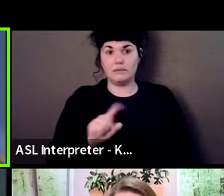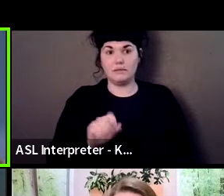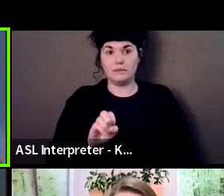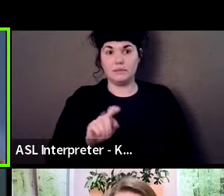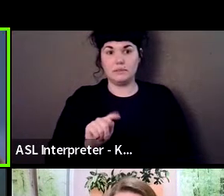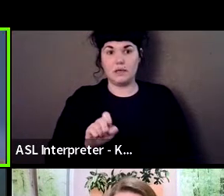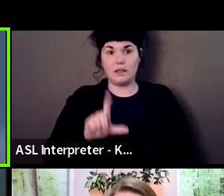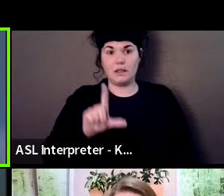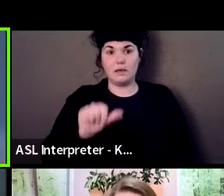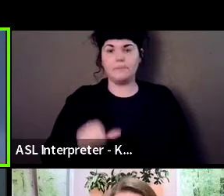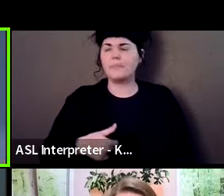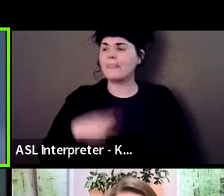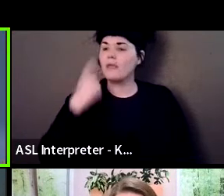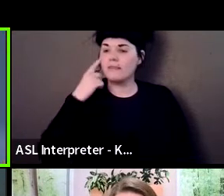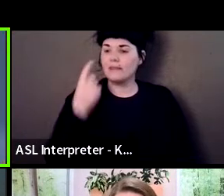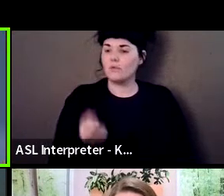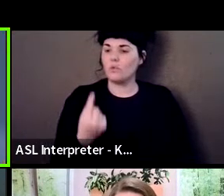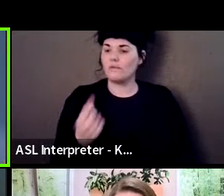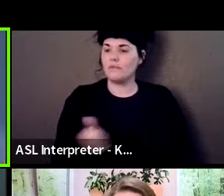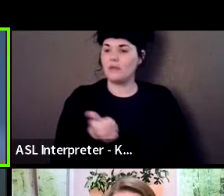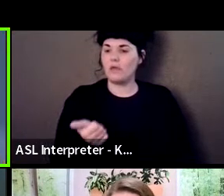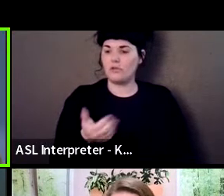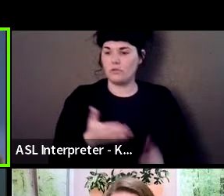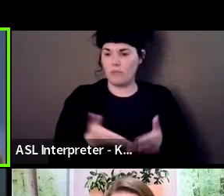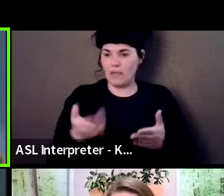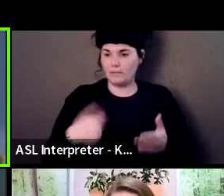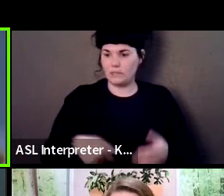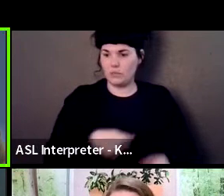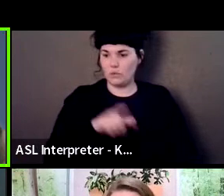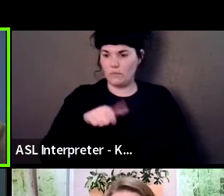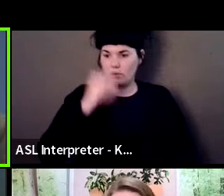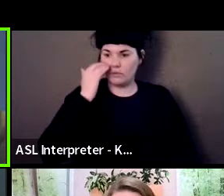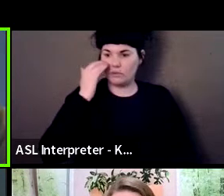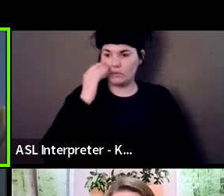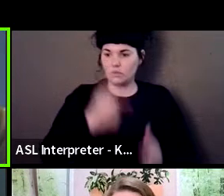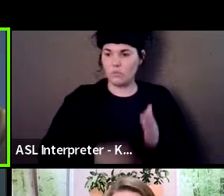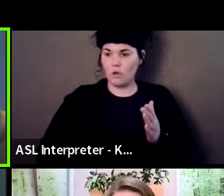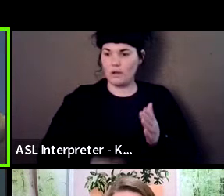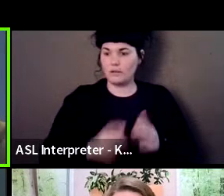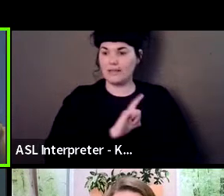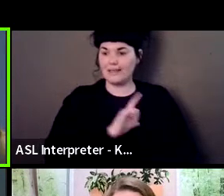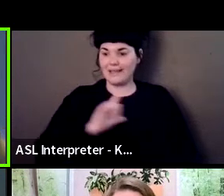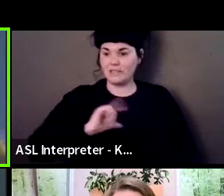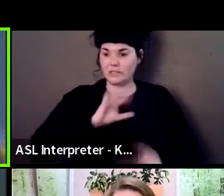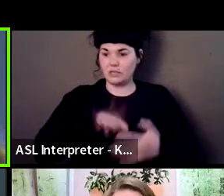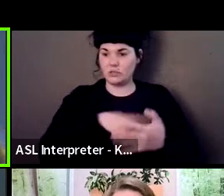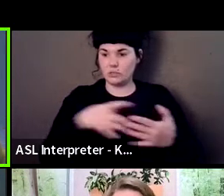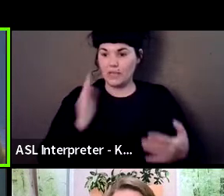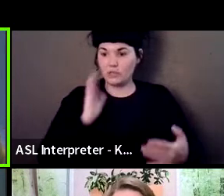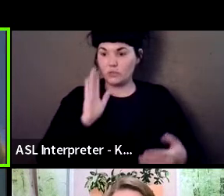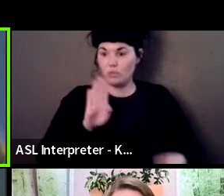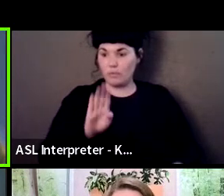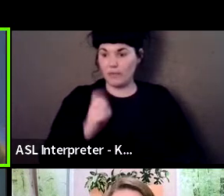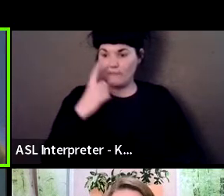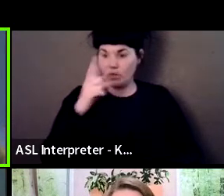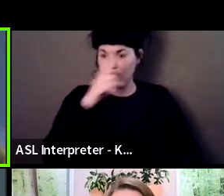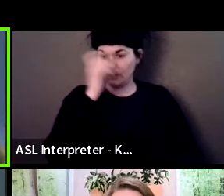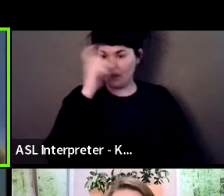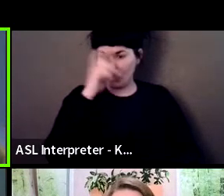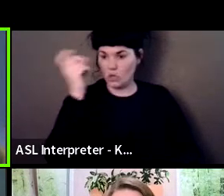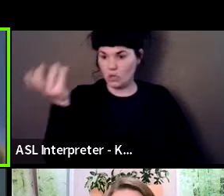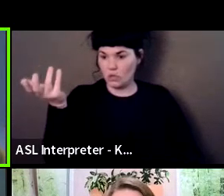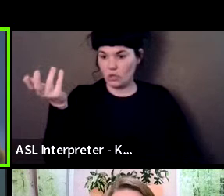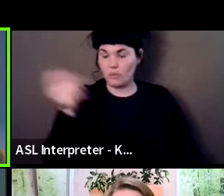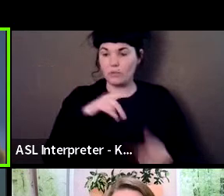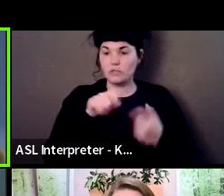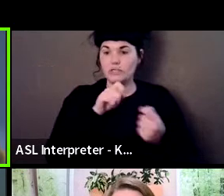I think one of the other items that we got to be aware of is what the legislature's schedule is going to be for the summer,